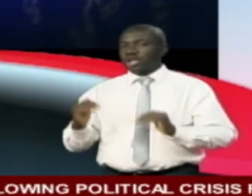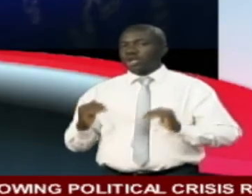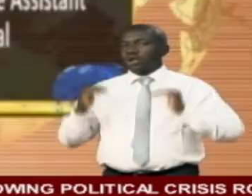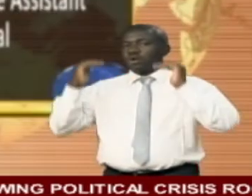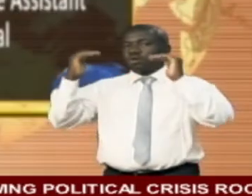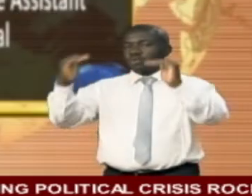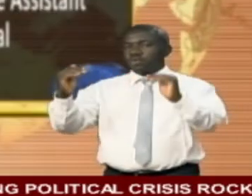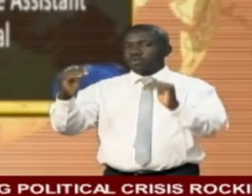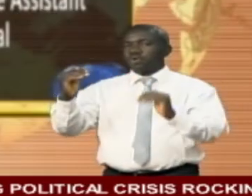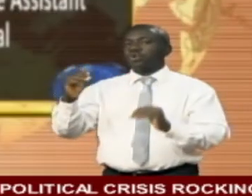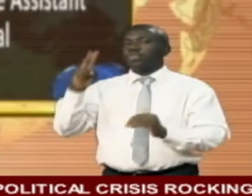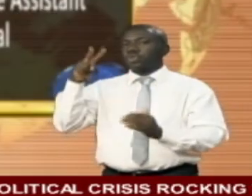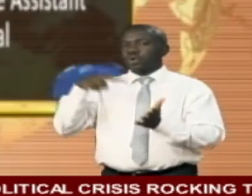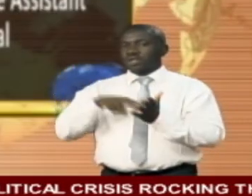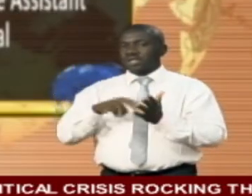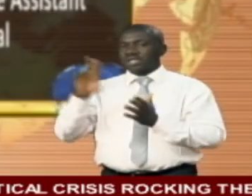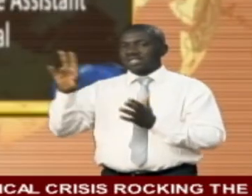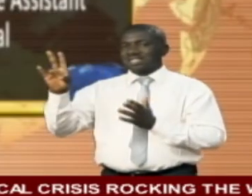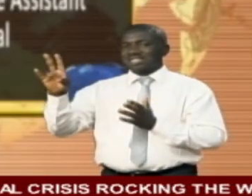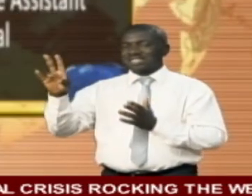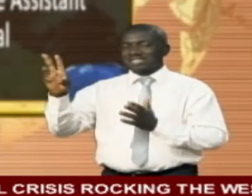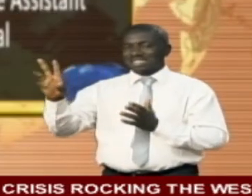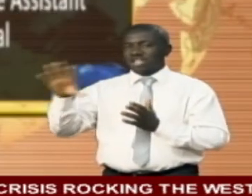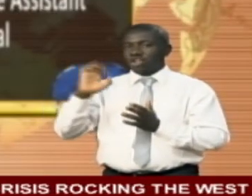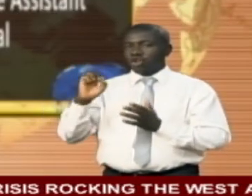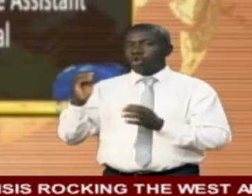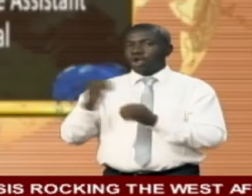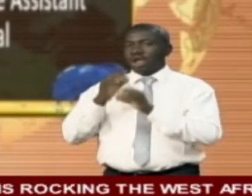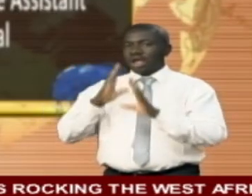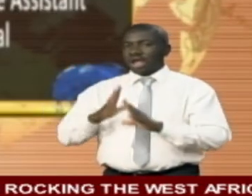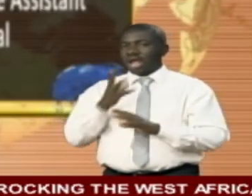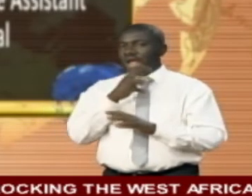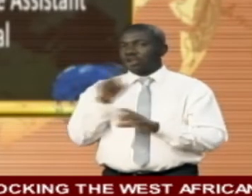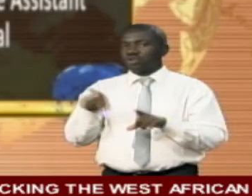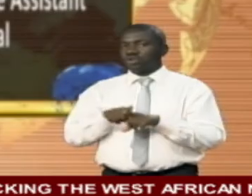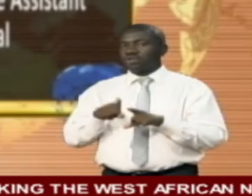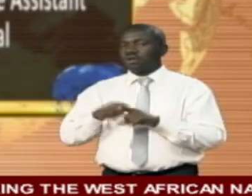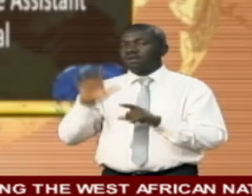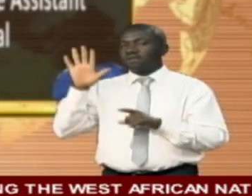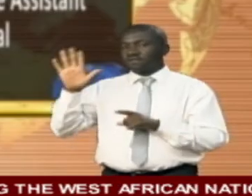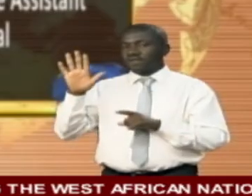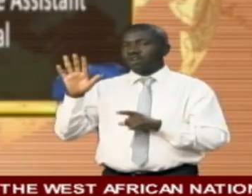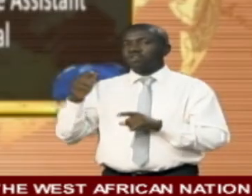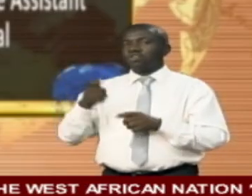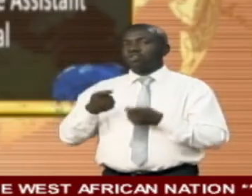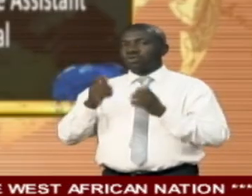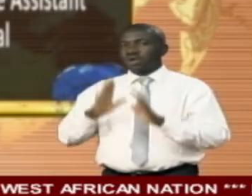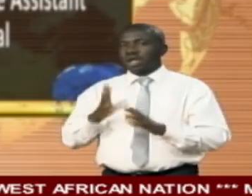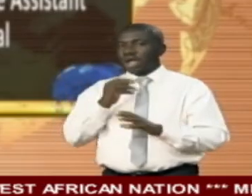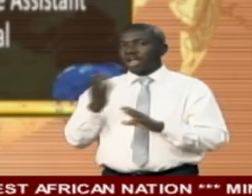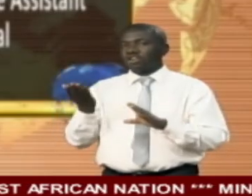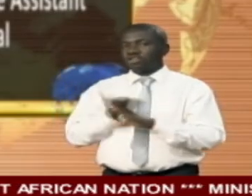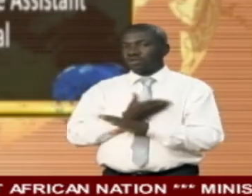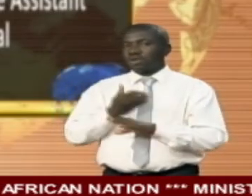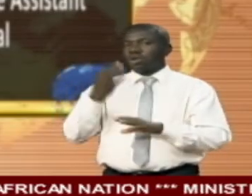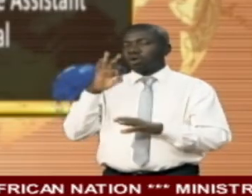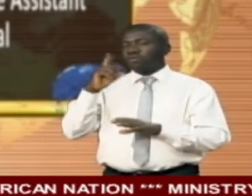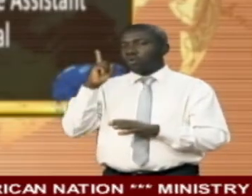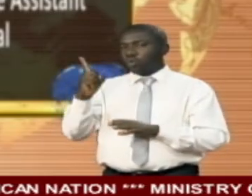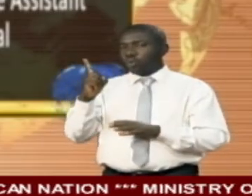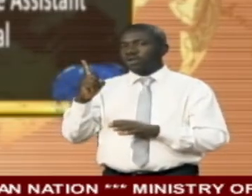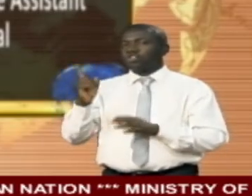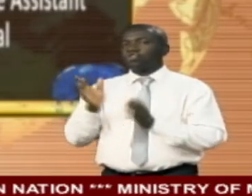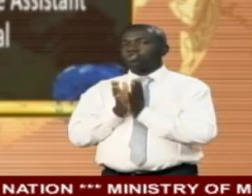2,634 officers. The board equally approved the appointment of 5 Assistant Controllers General, the dismissal of 1 Assistant Controller General,